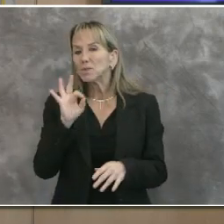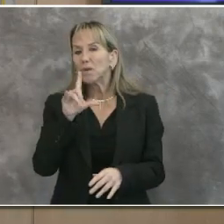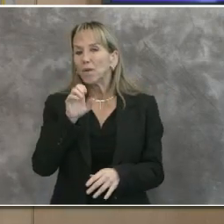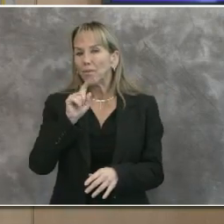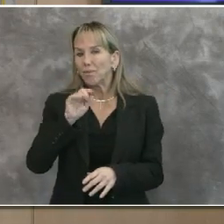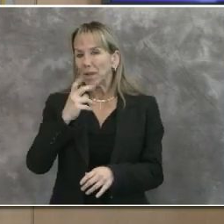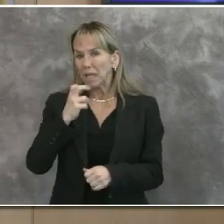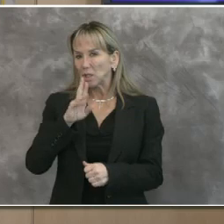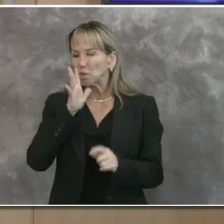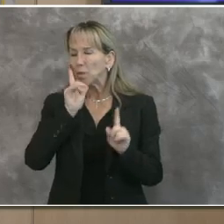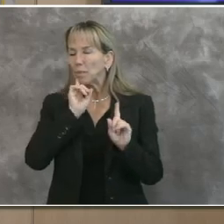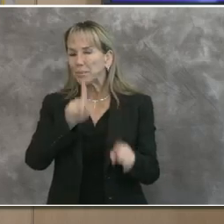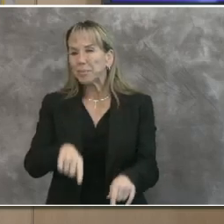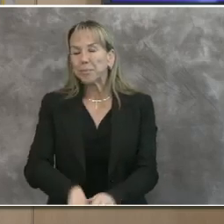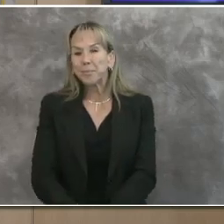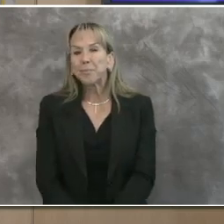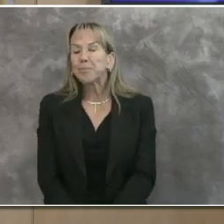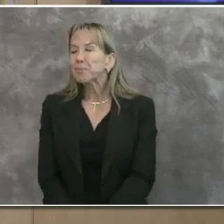respond.